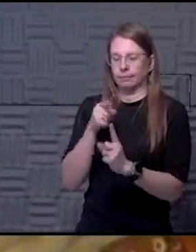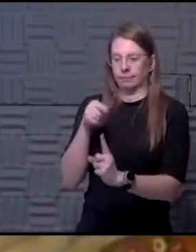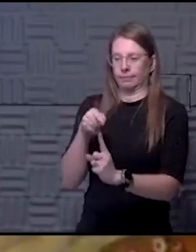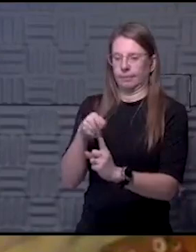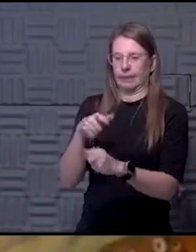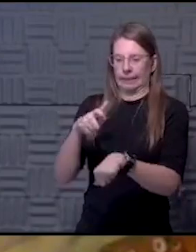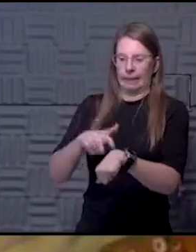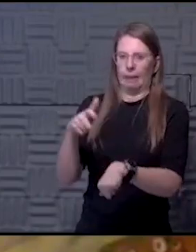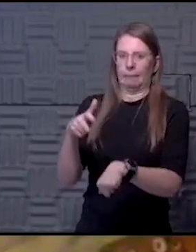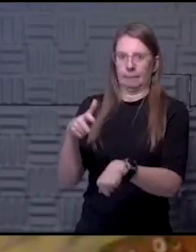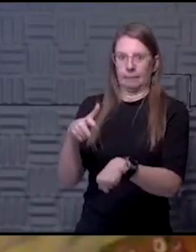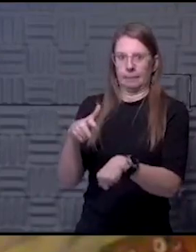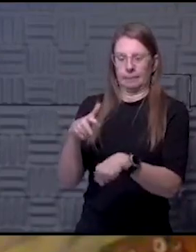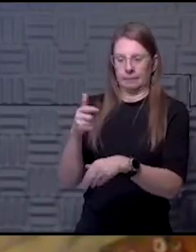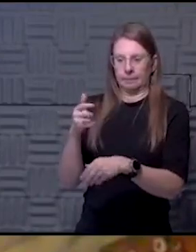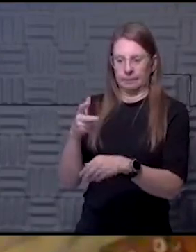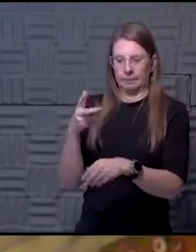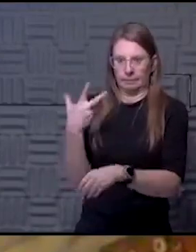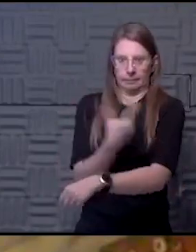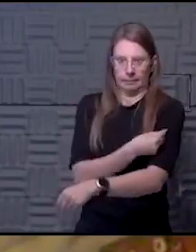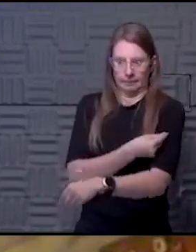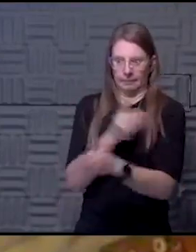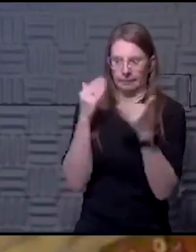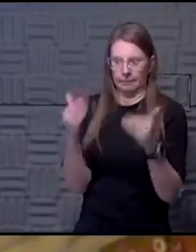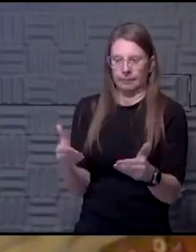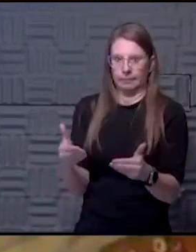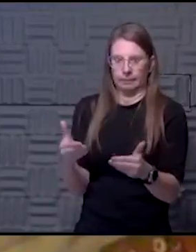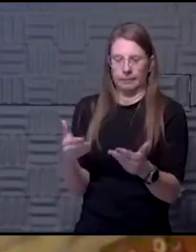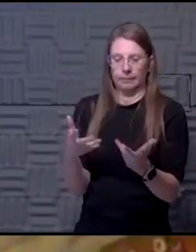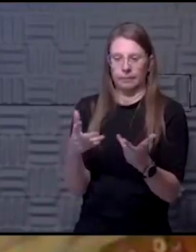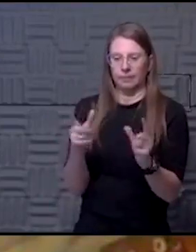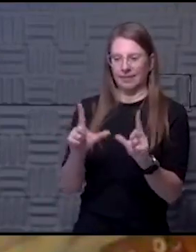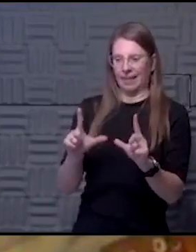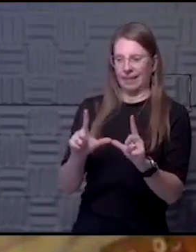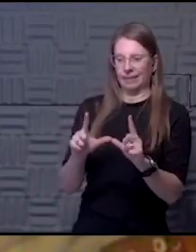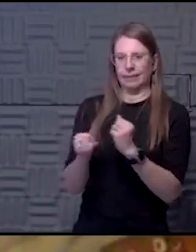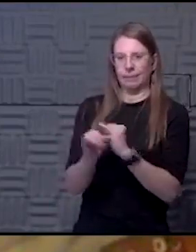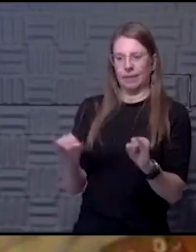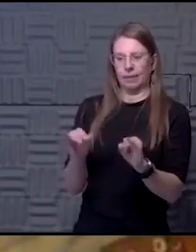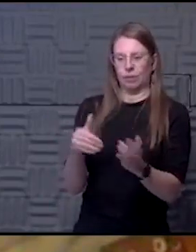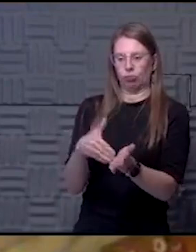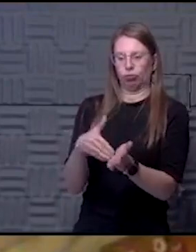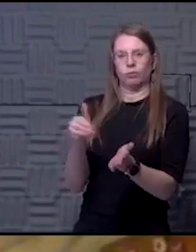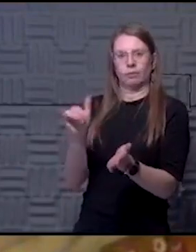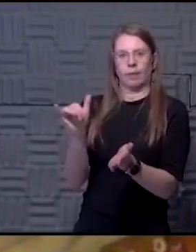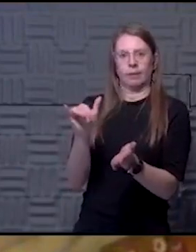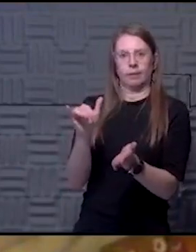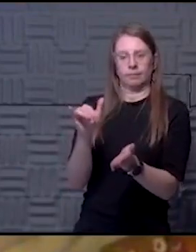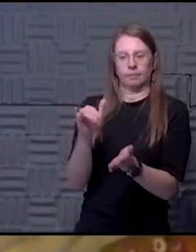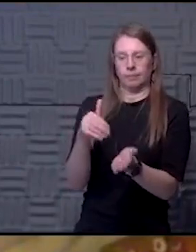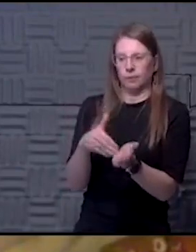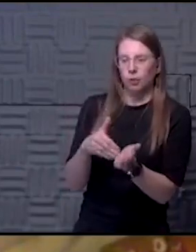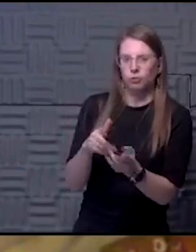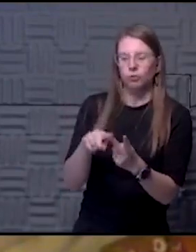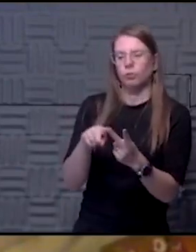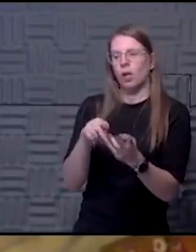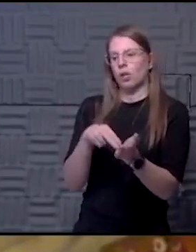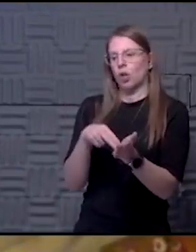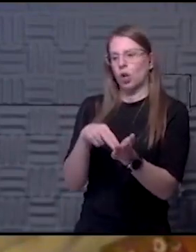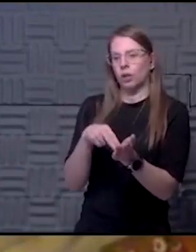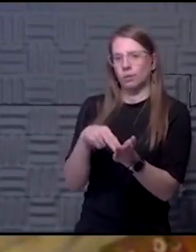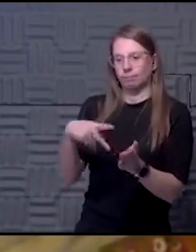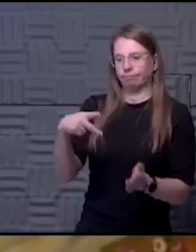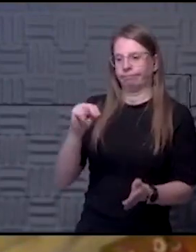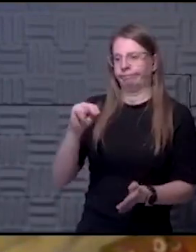administering vaccines. And especially when you think about it, licensed independent practitioners like physicians and nurse practitioners